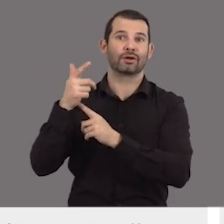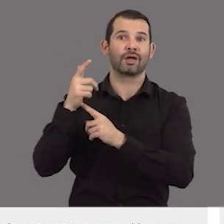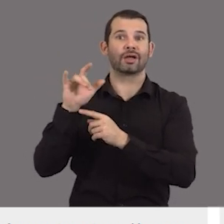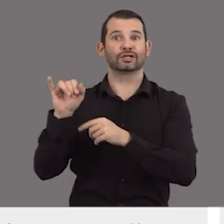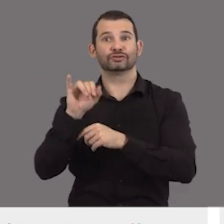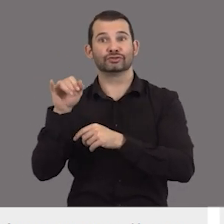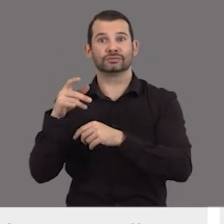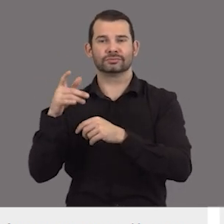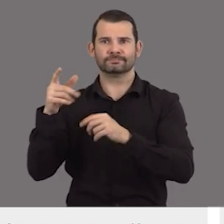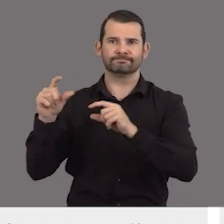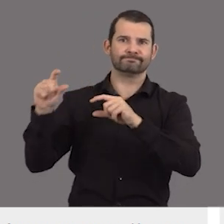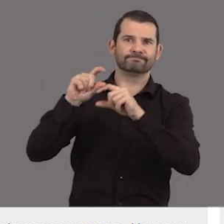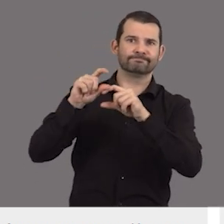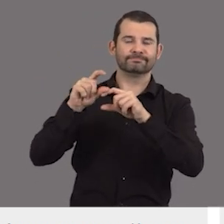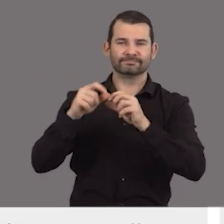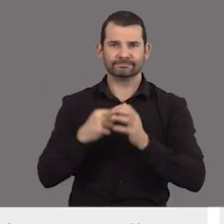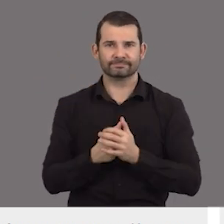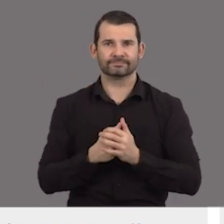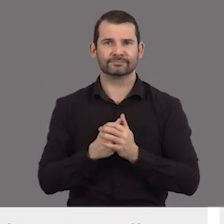prescription drug insurance premium.